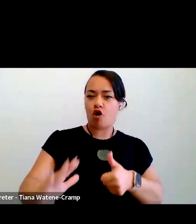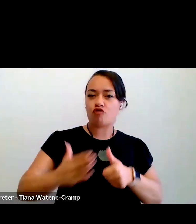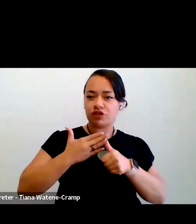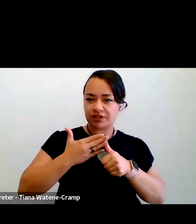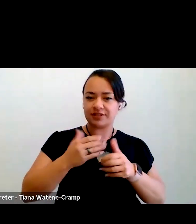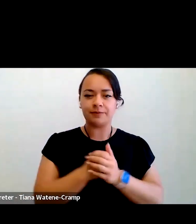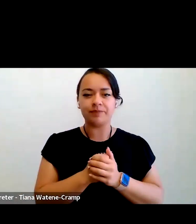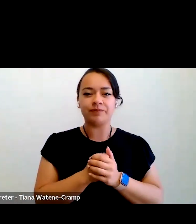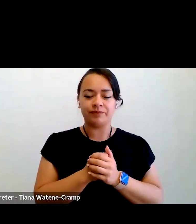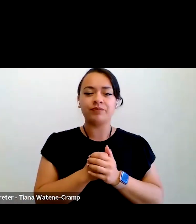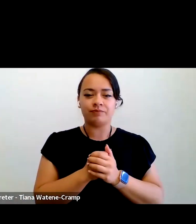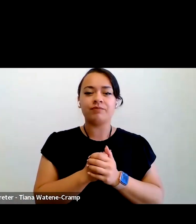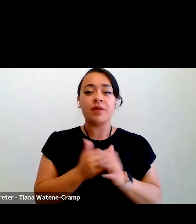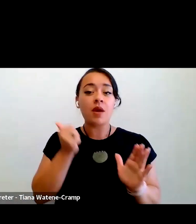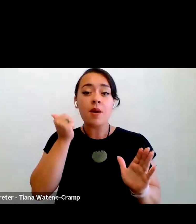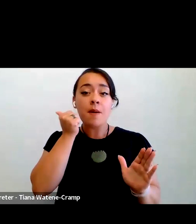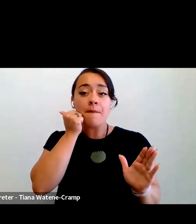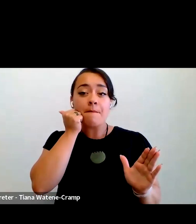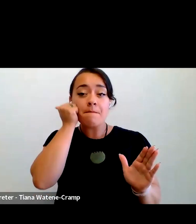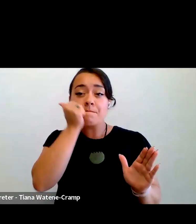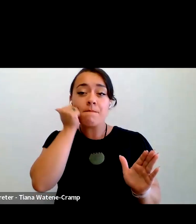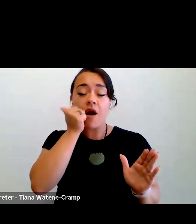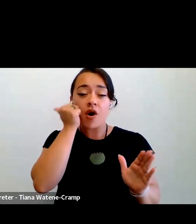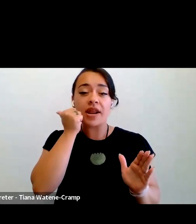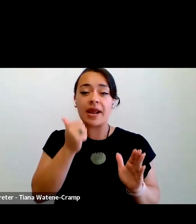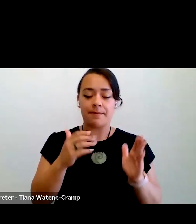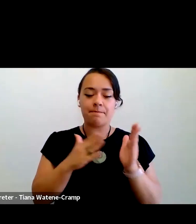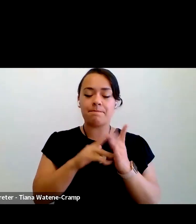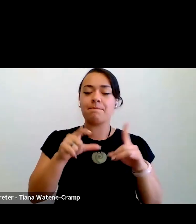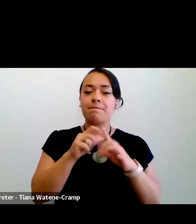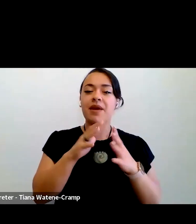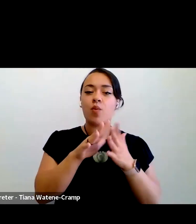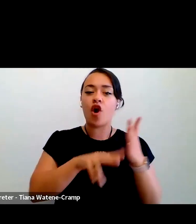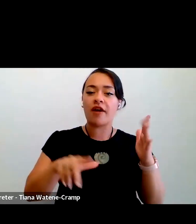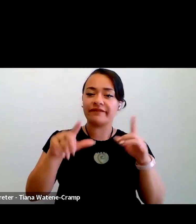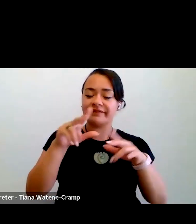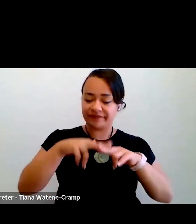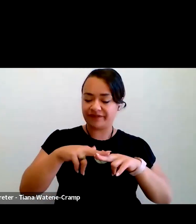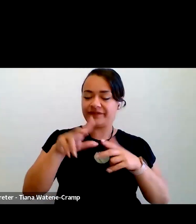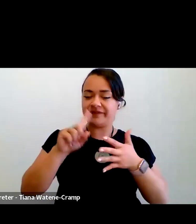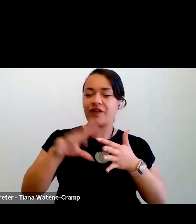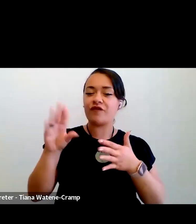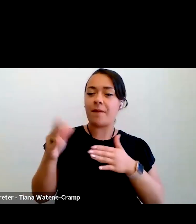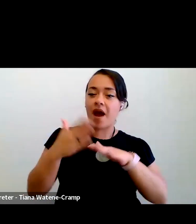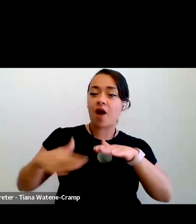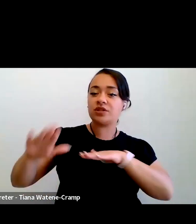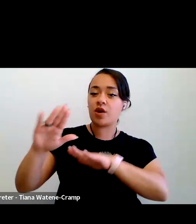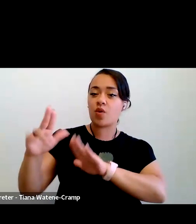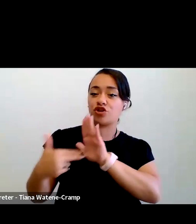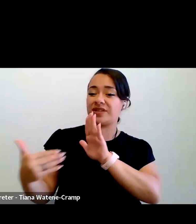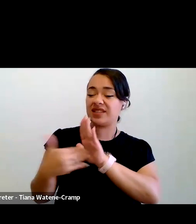first coined by Māori midwives in Aotearoa, New Zealand in the mid-90s. If we fast forward 3 decades